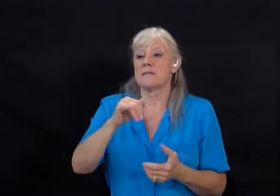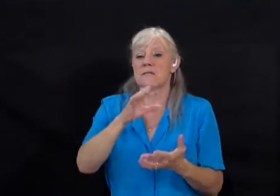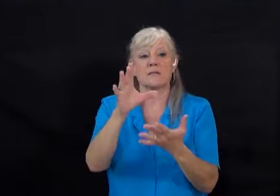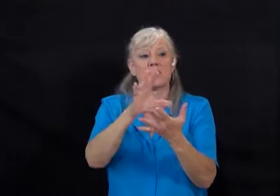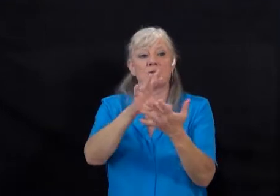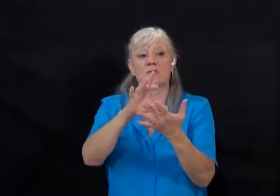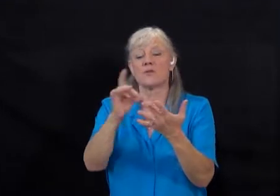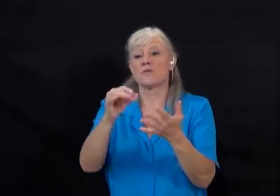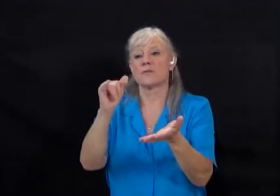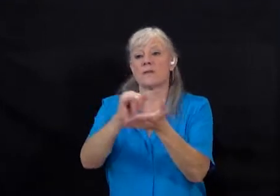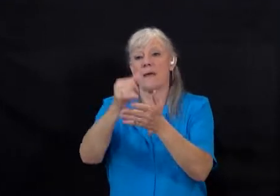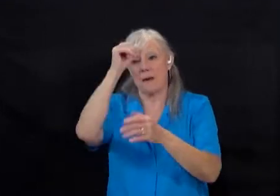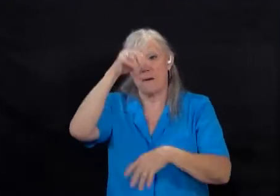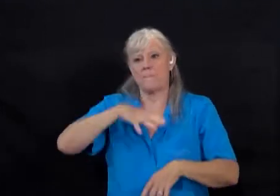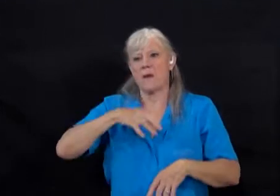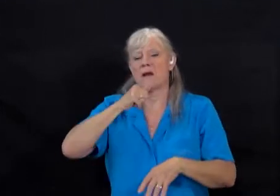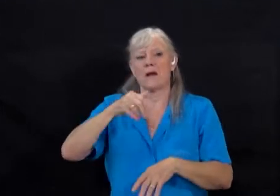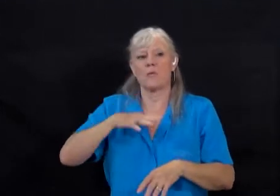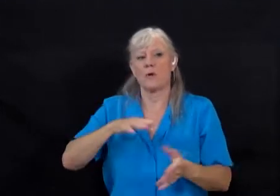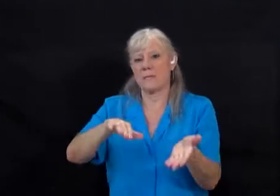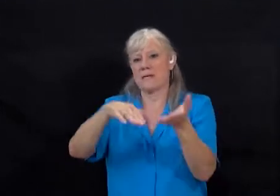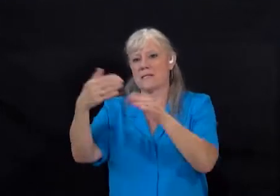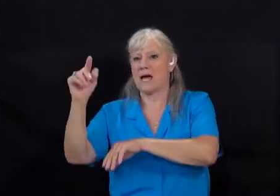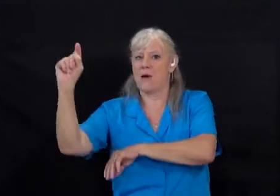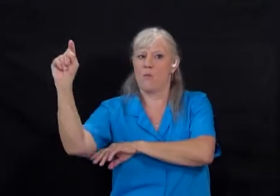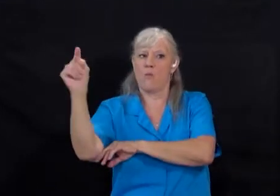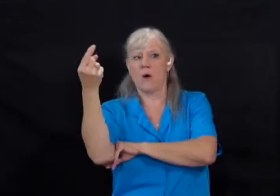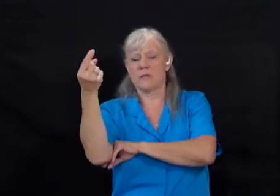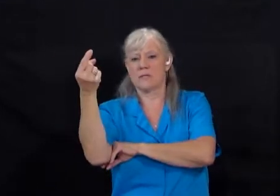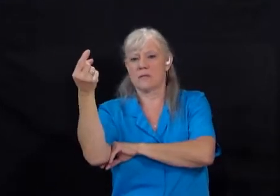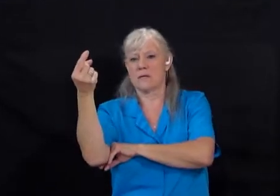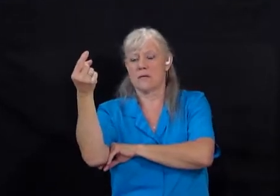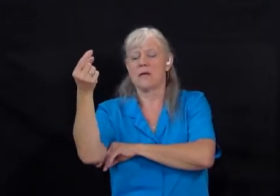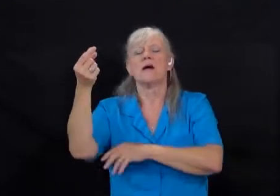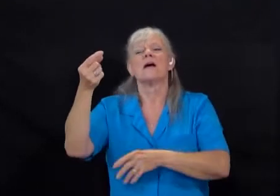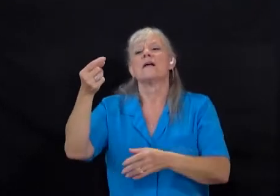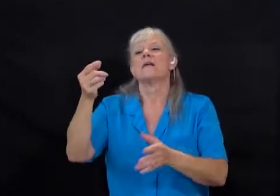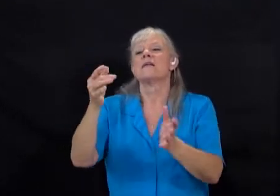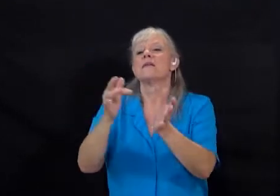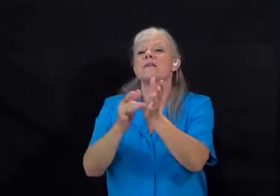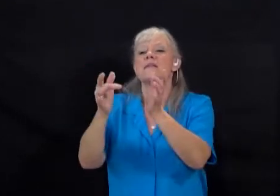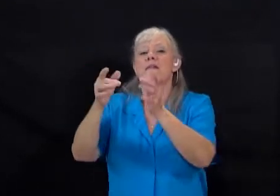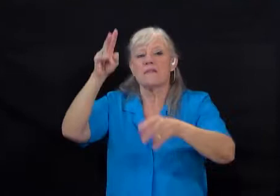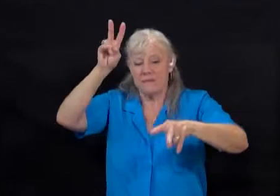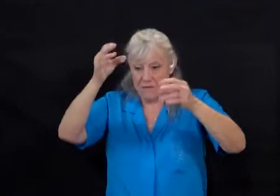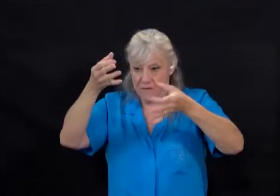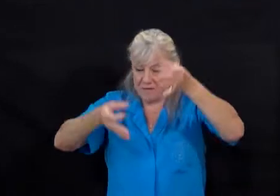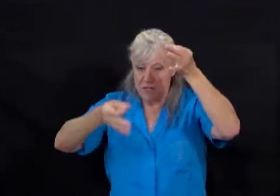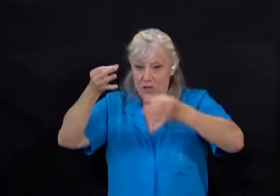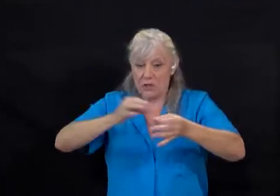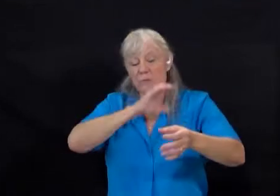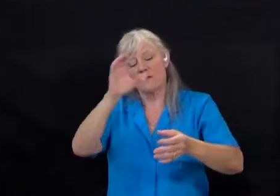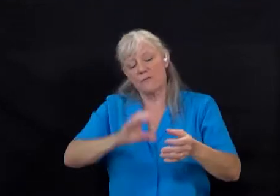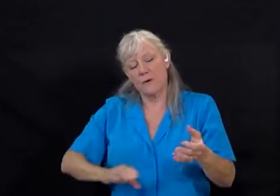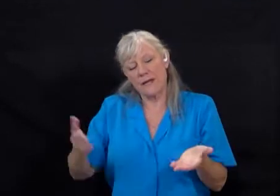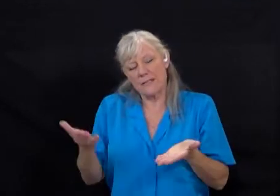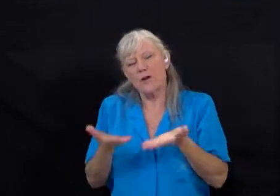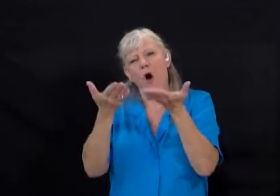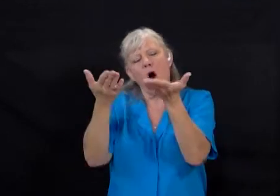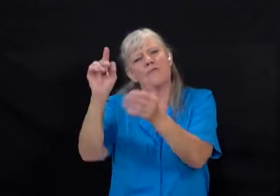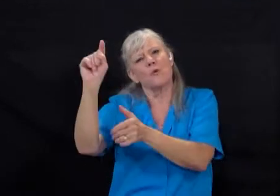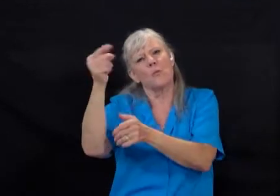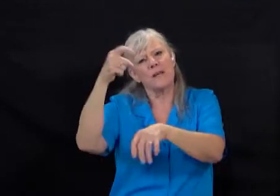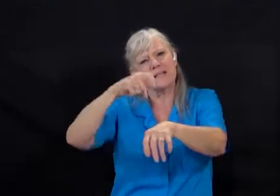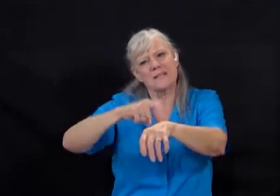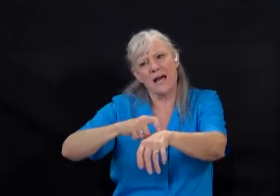women die once, and after this the judgment, so also Christ, offered once to take away the sins of many, will